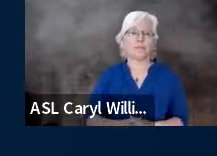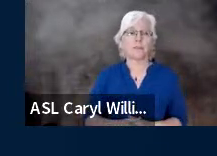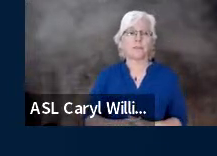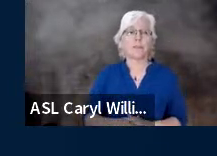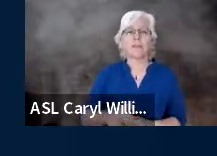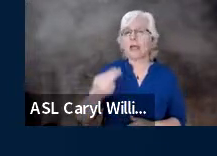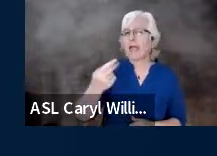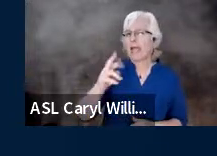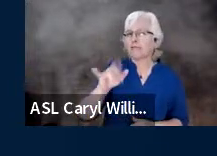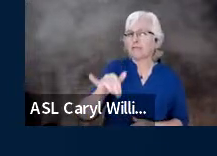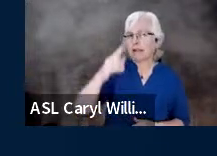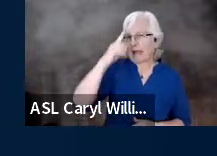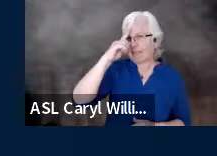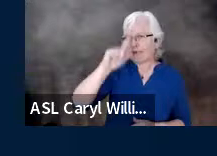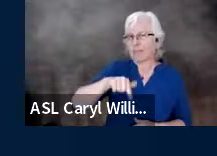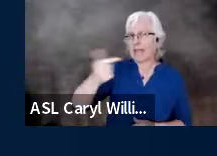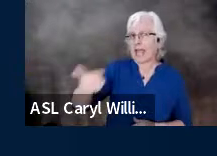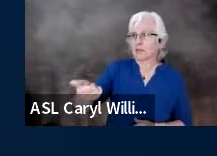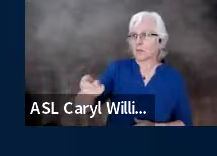for you.